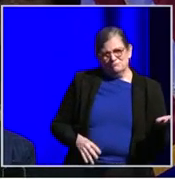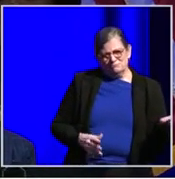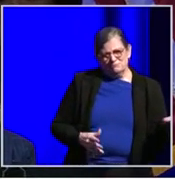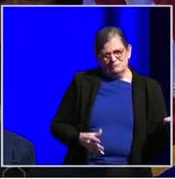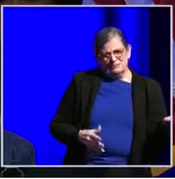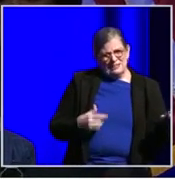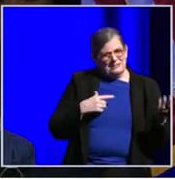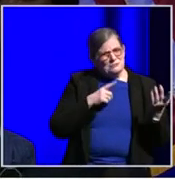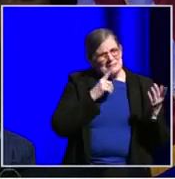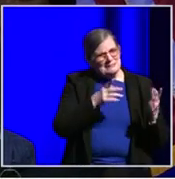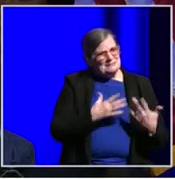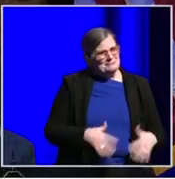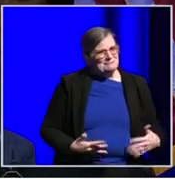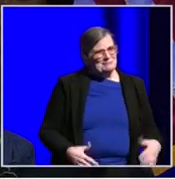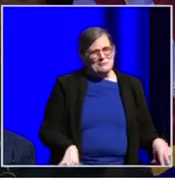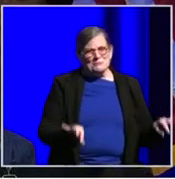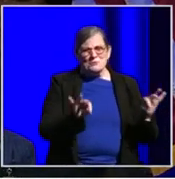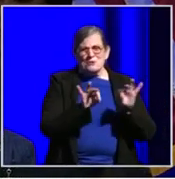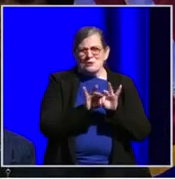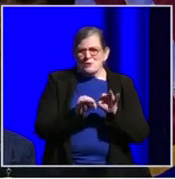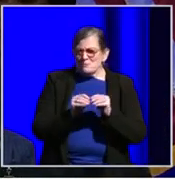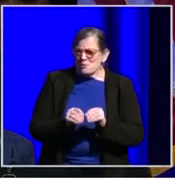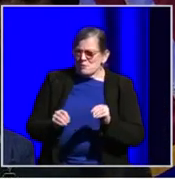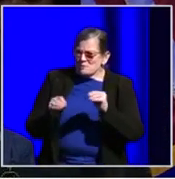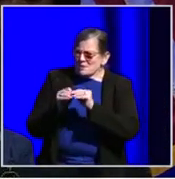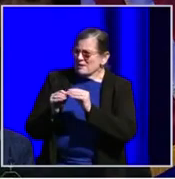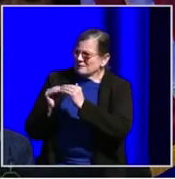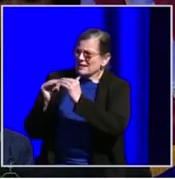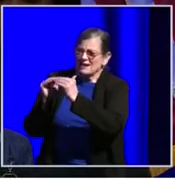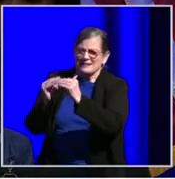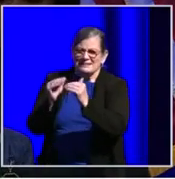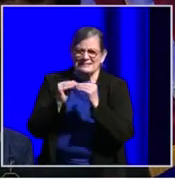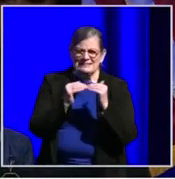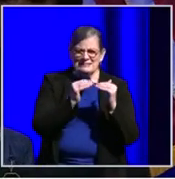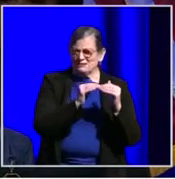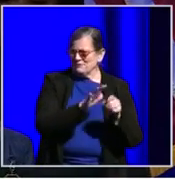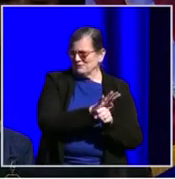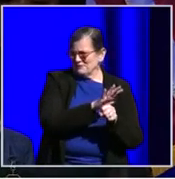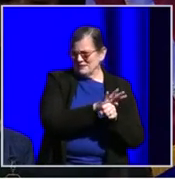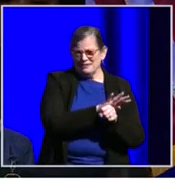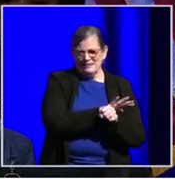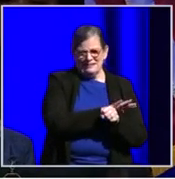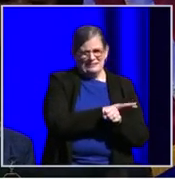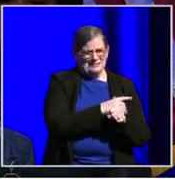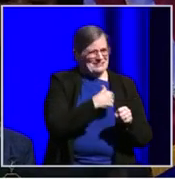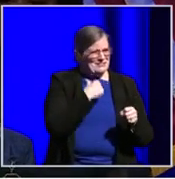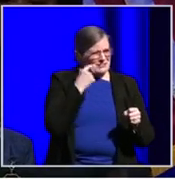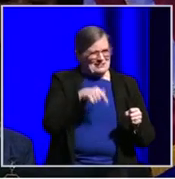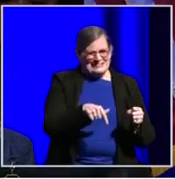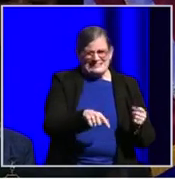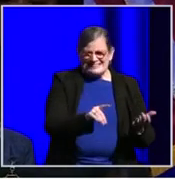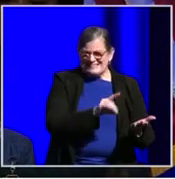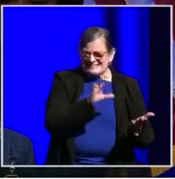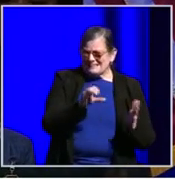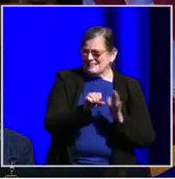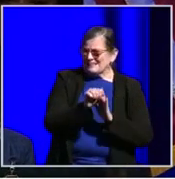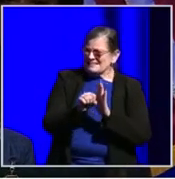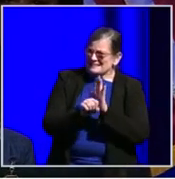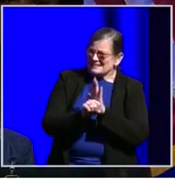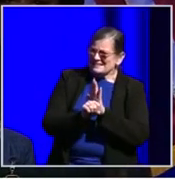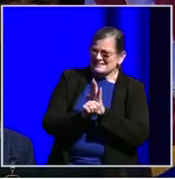strive toward fuller representative democracy, expanded home rule, and statehood. On this note, a message to Capitol